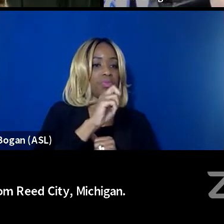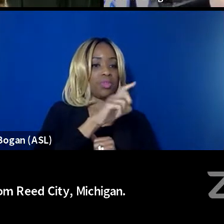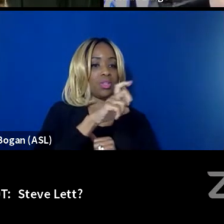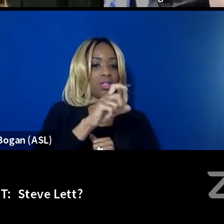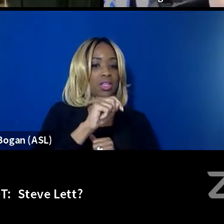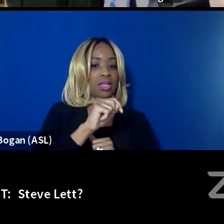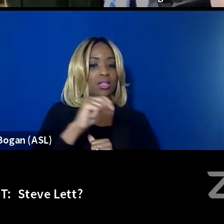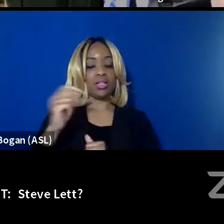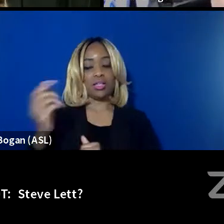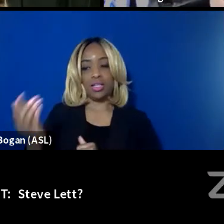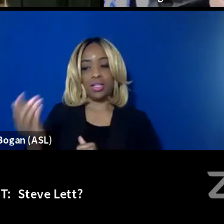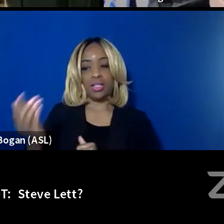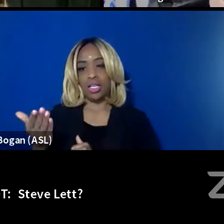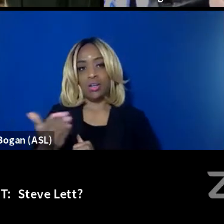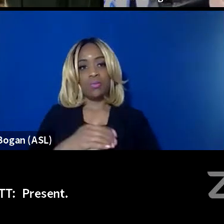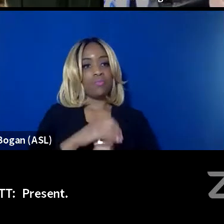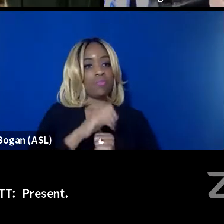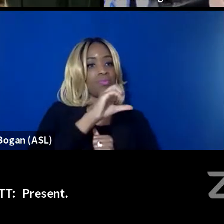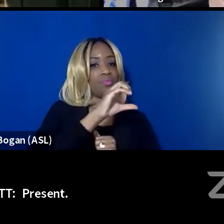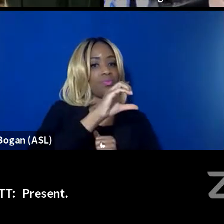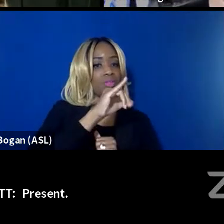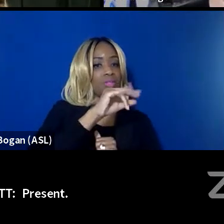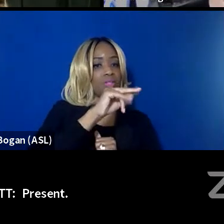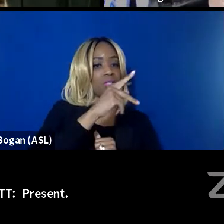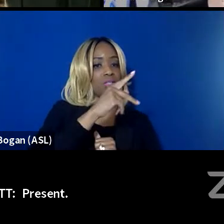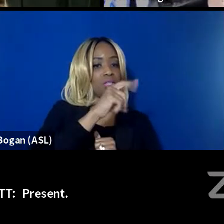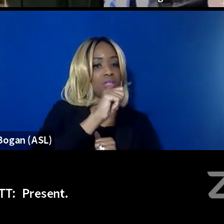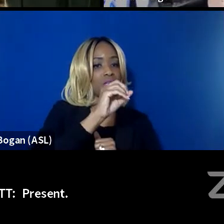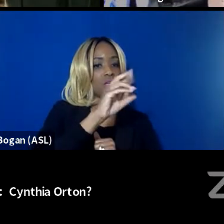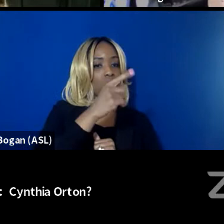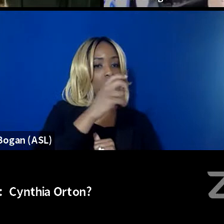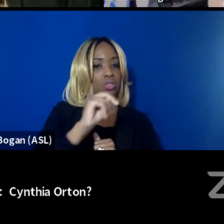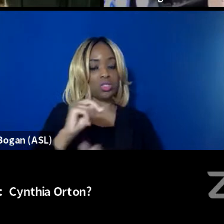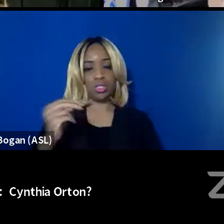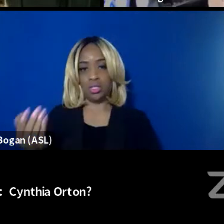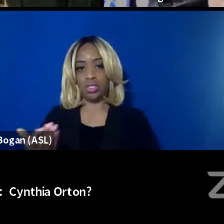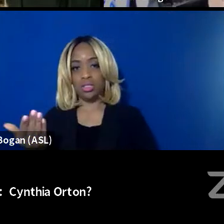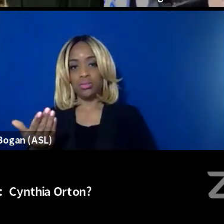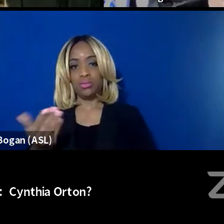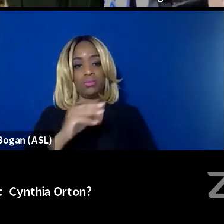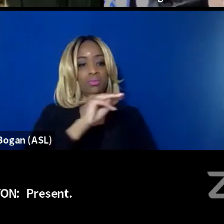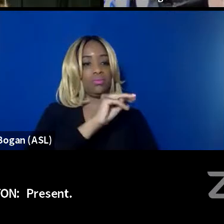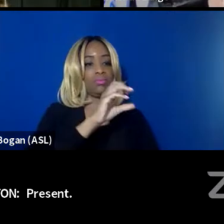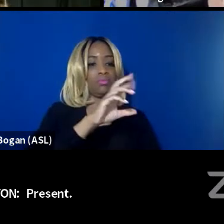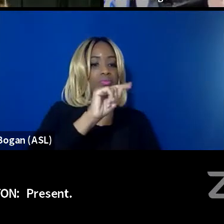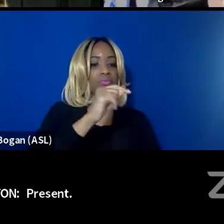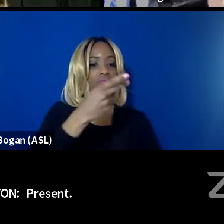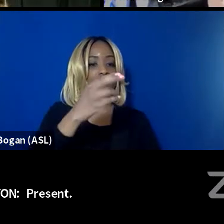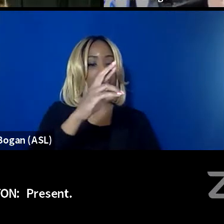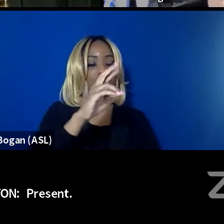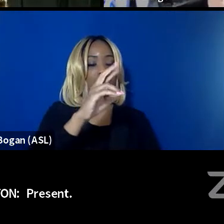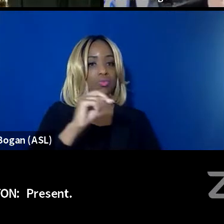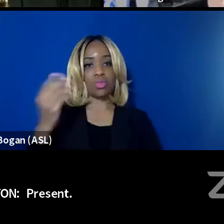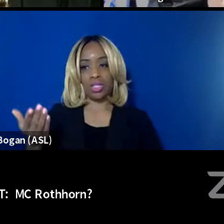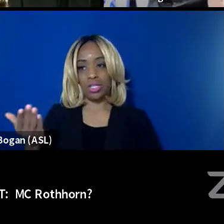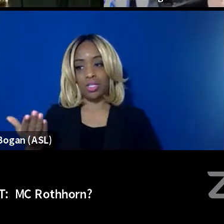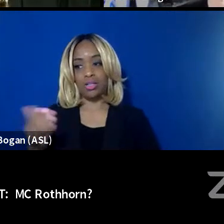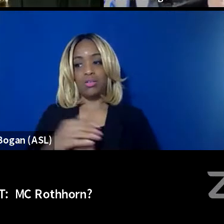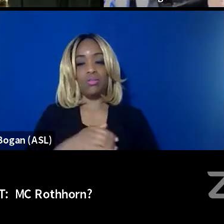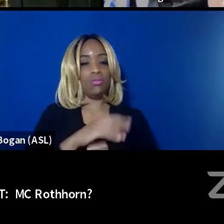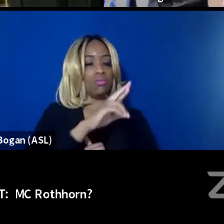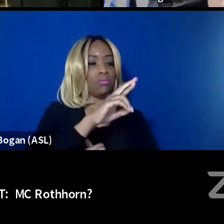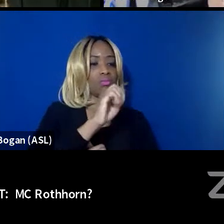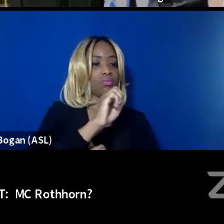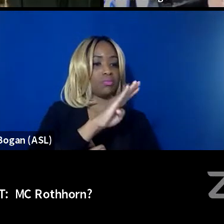Present. Cynthia Orton. Present. MC Rothhorn. Present.